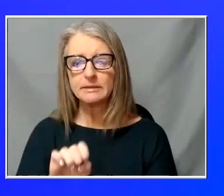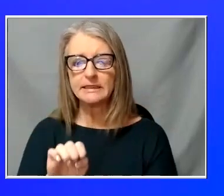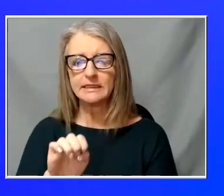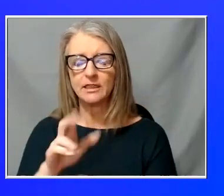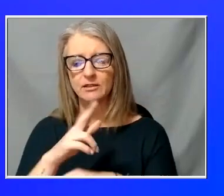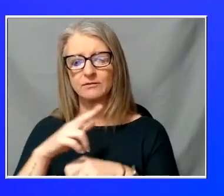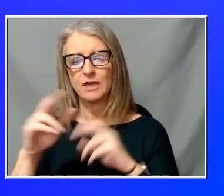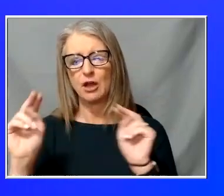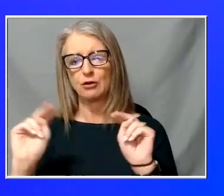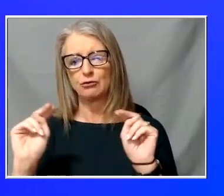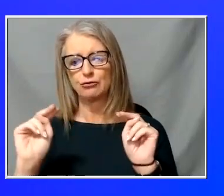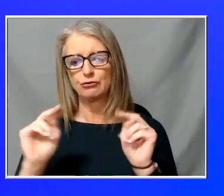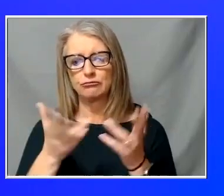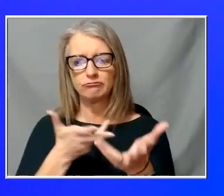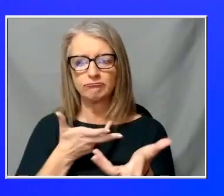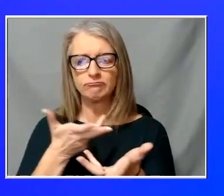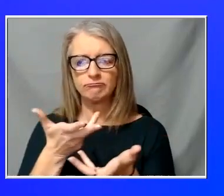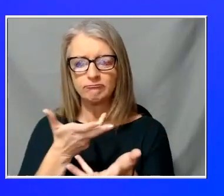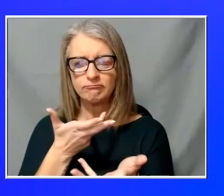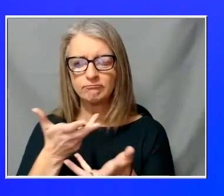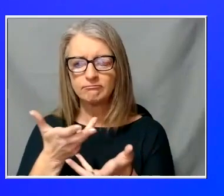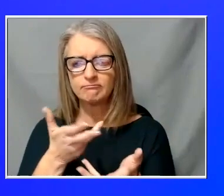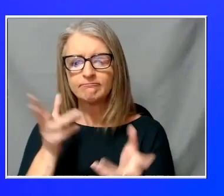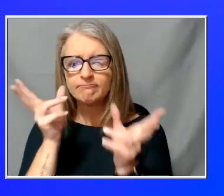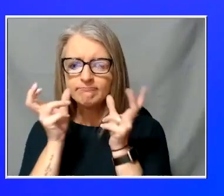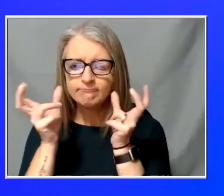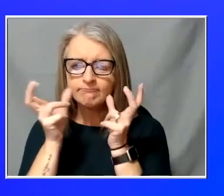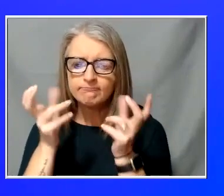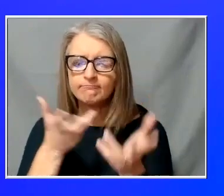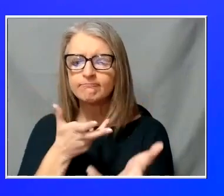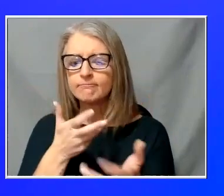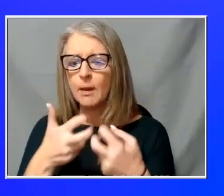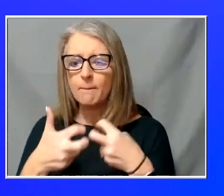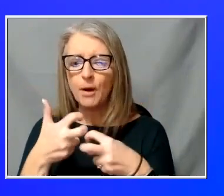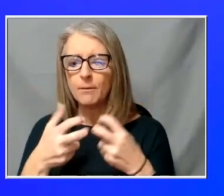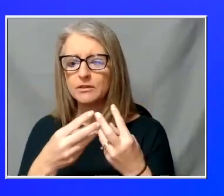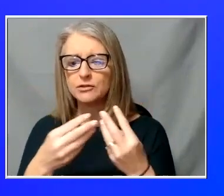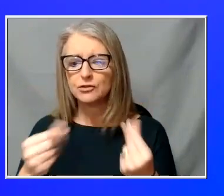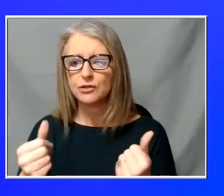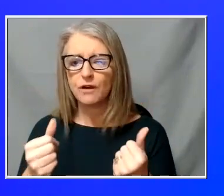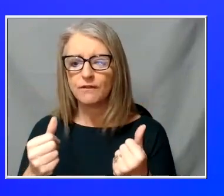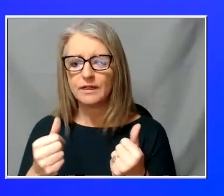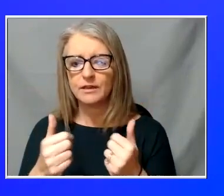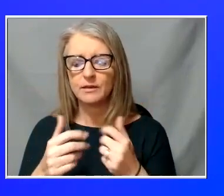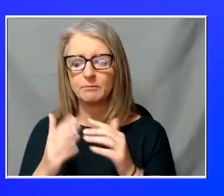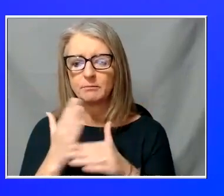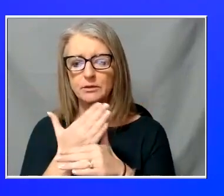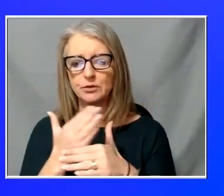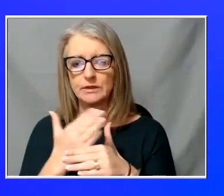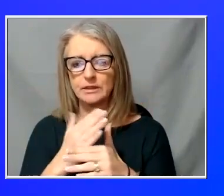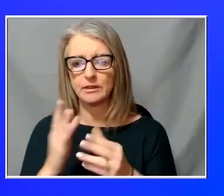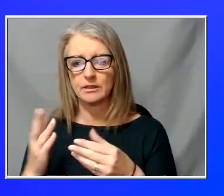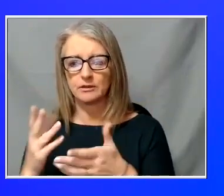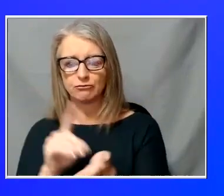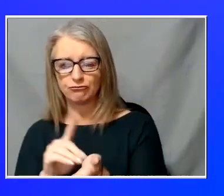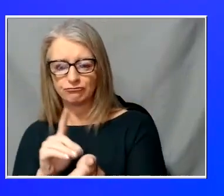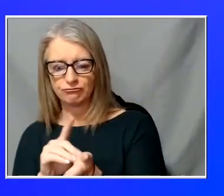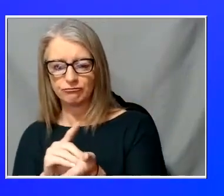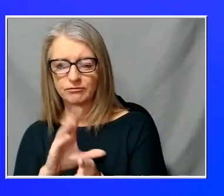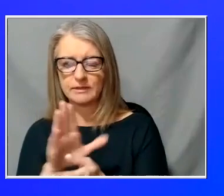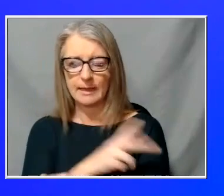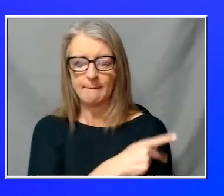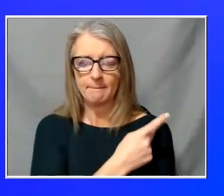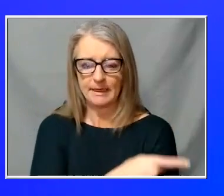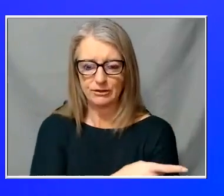mutual conversation, listening, and problem solving between the provider, the doctor, and the